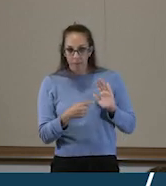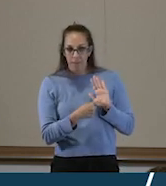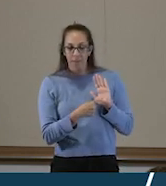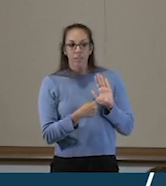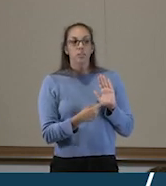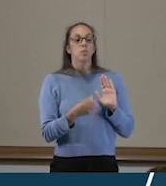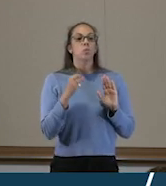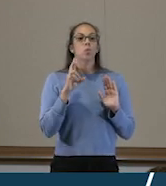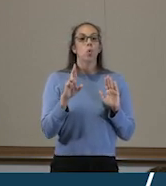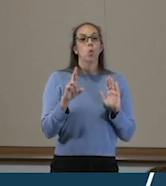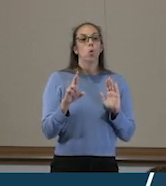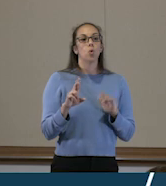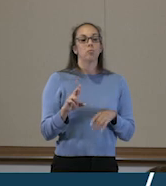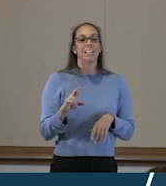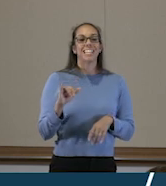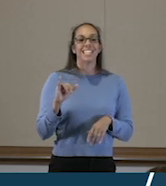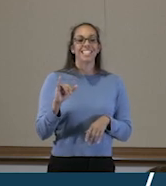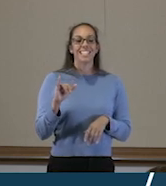more